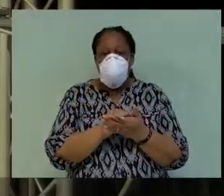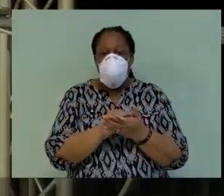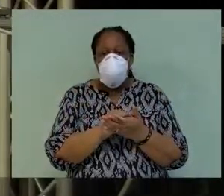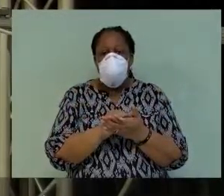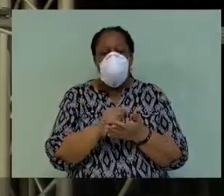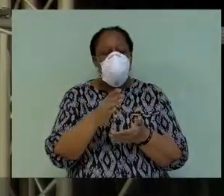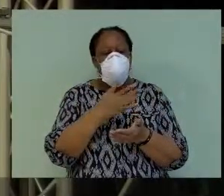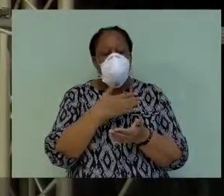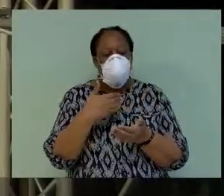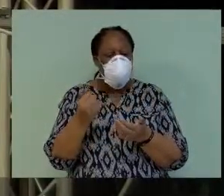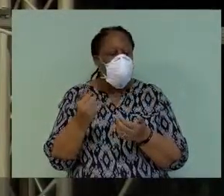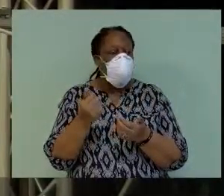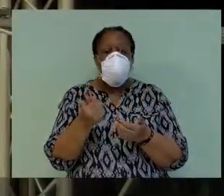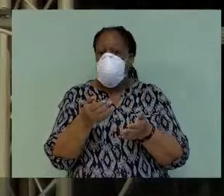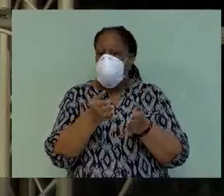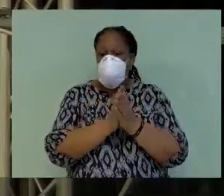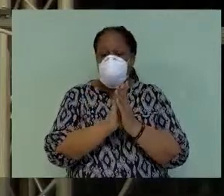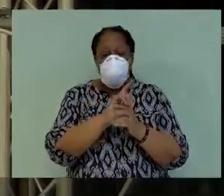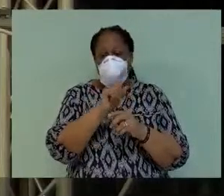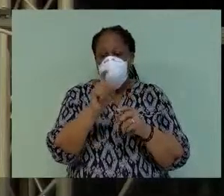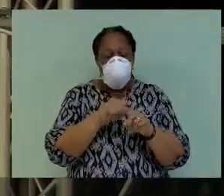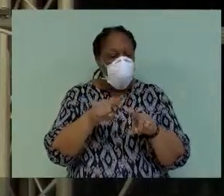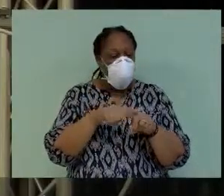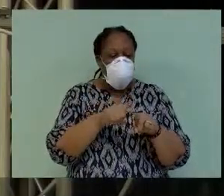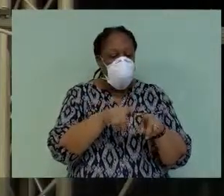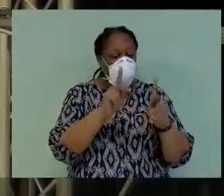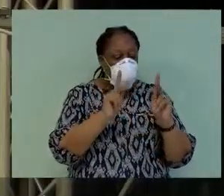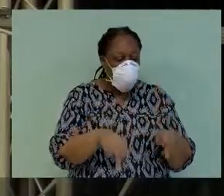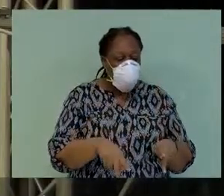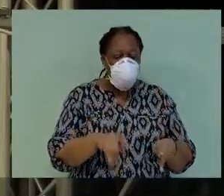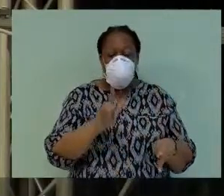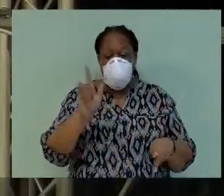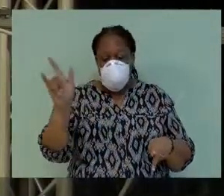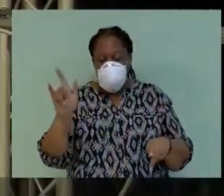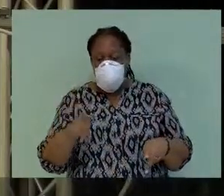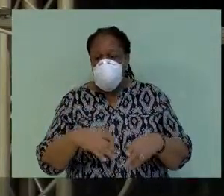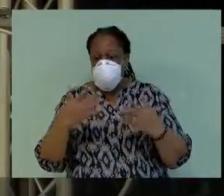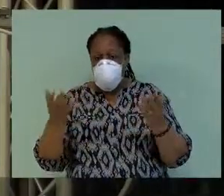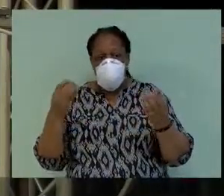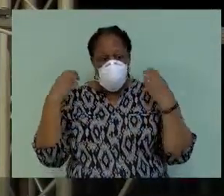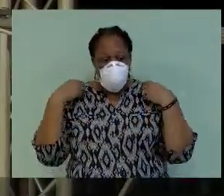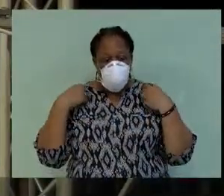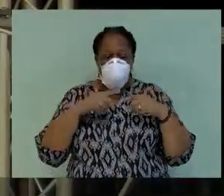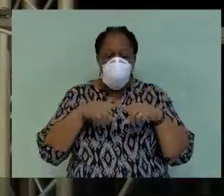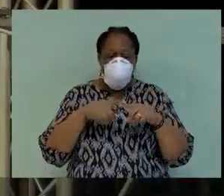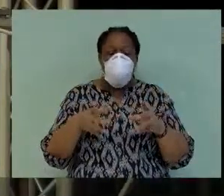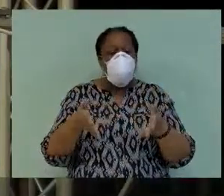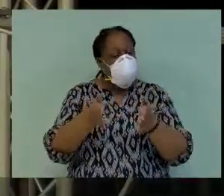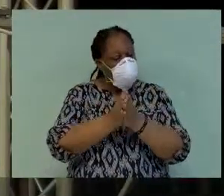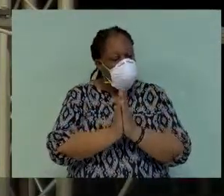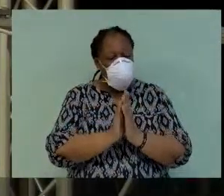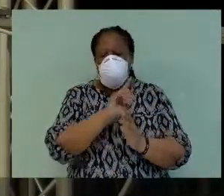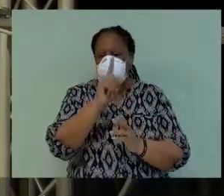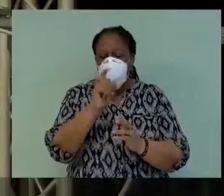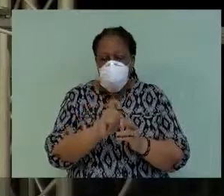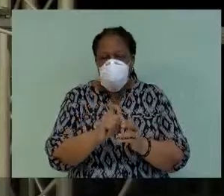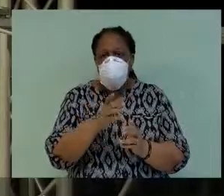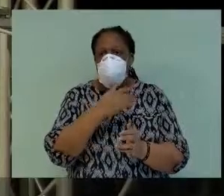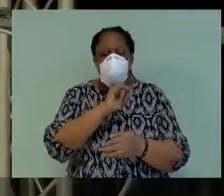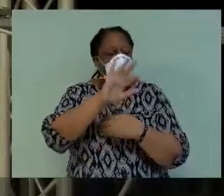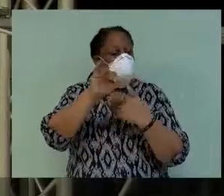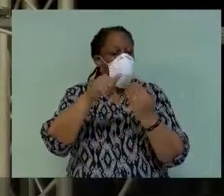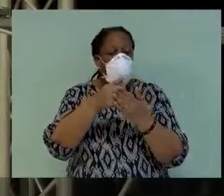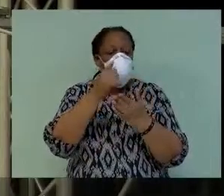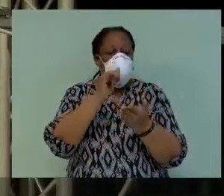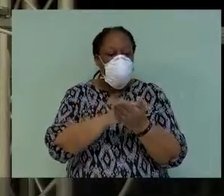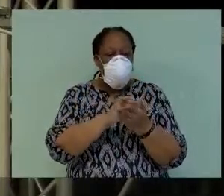Health Services, SCASPA, the Airport General Manager, and the Head of Immigration. And once everything is in order,